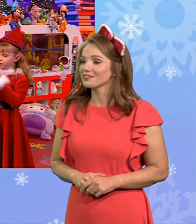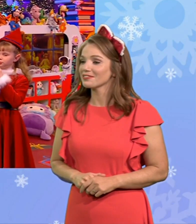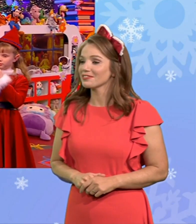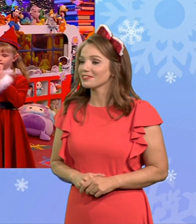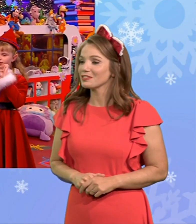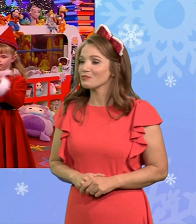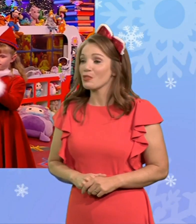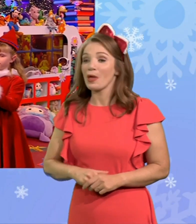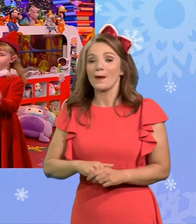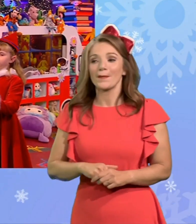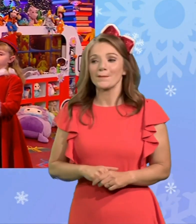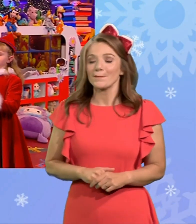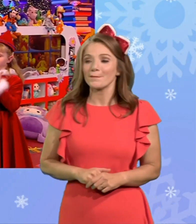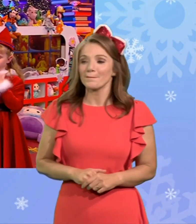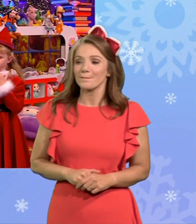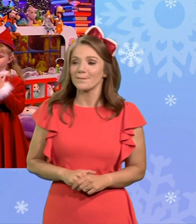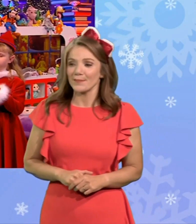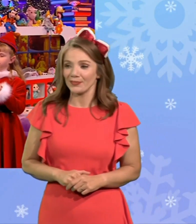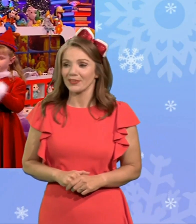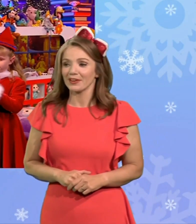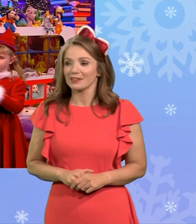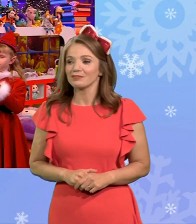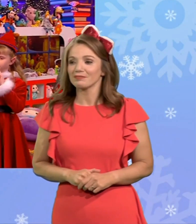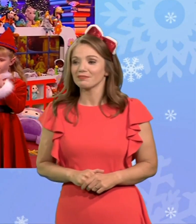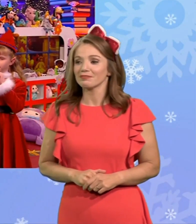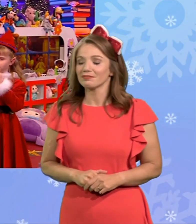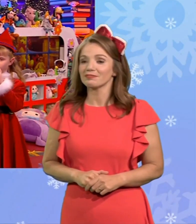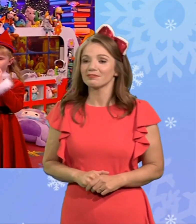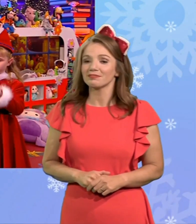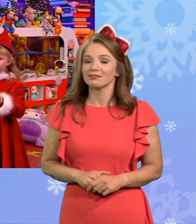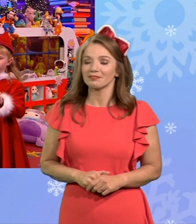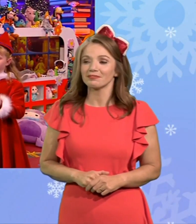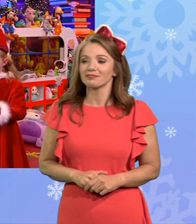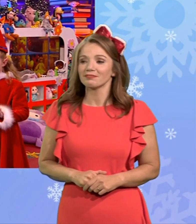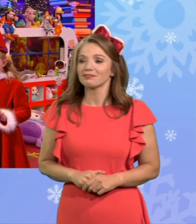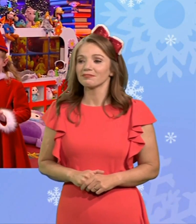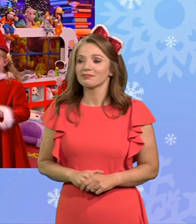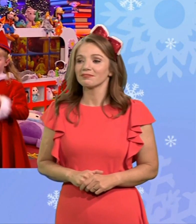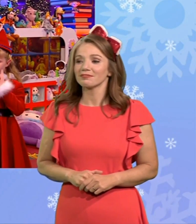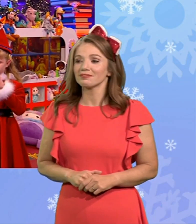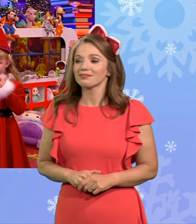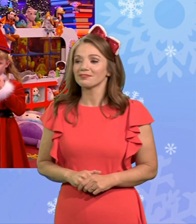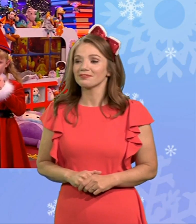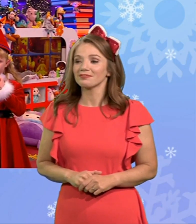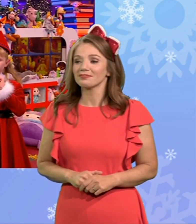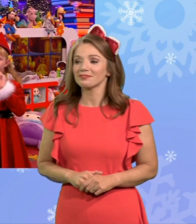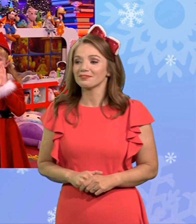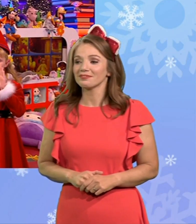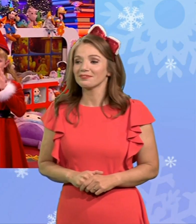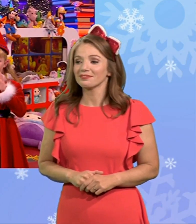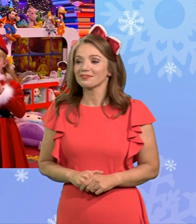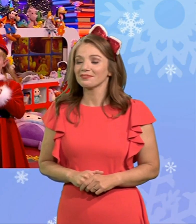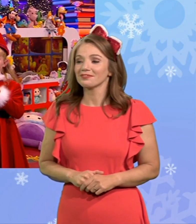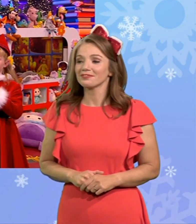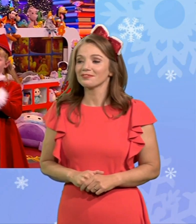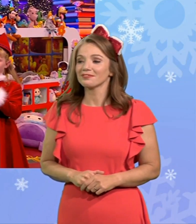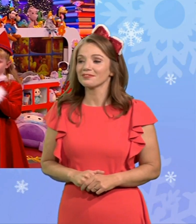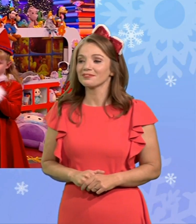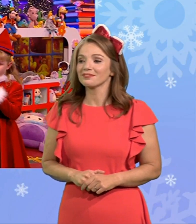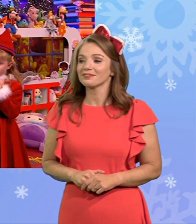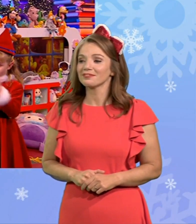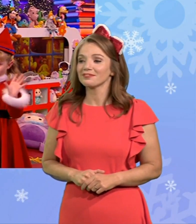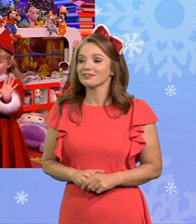So Amelia is asking me to remind you that the RTE Player and RTE News Channel